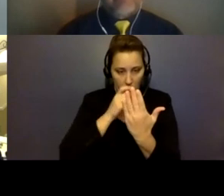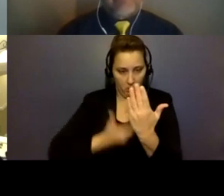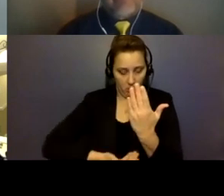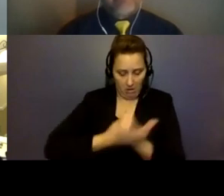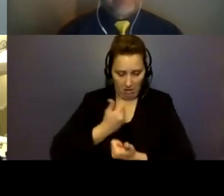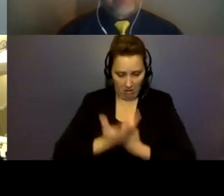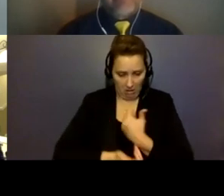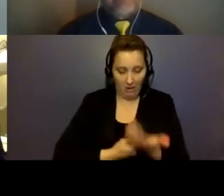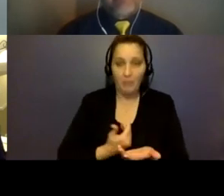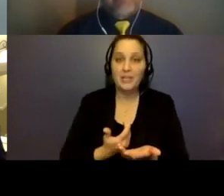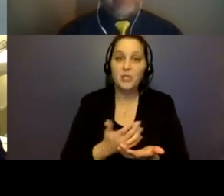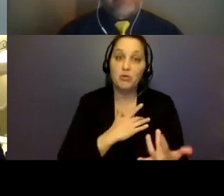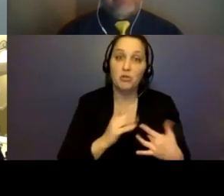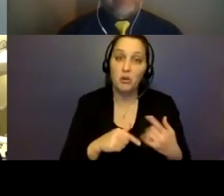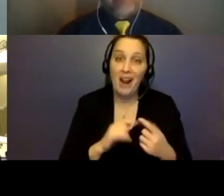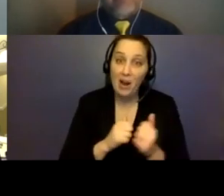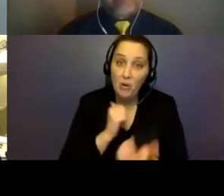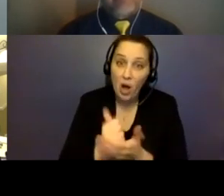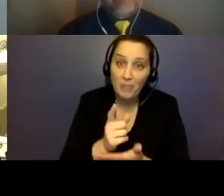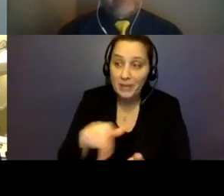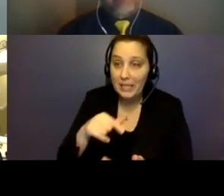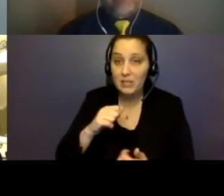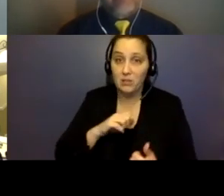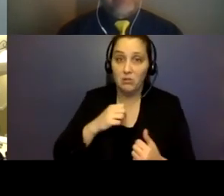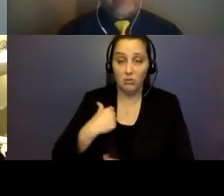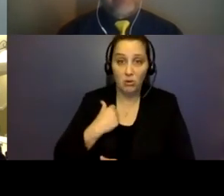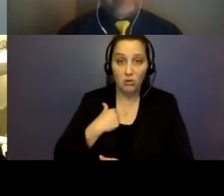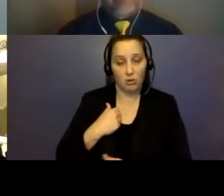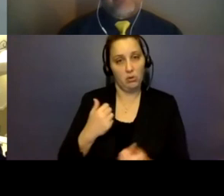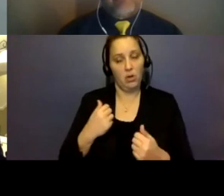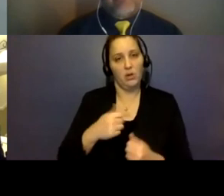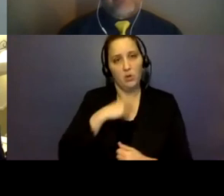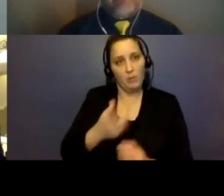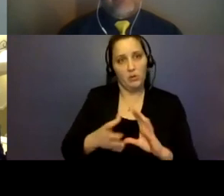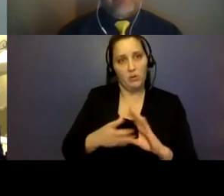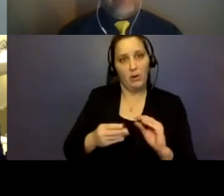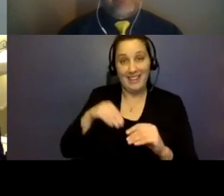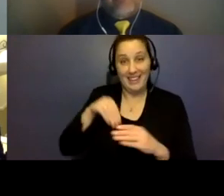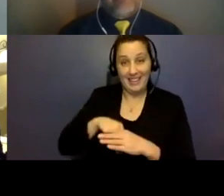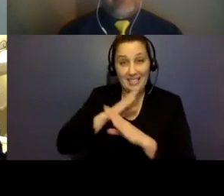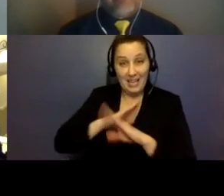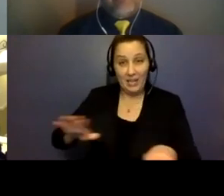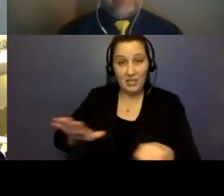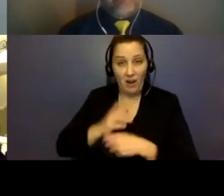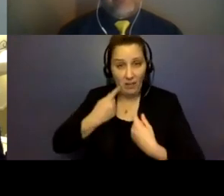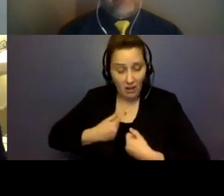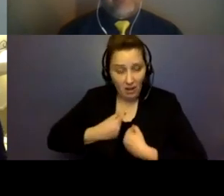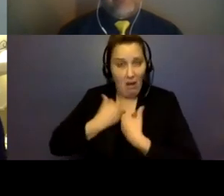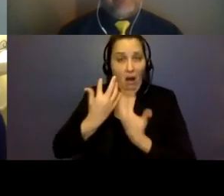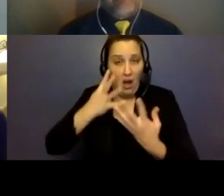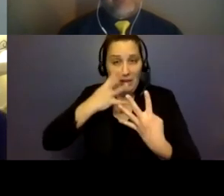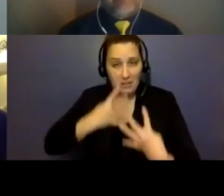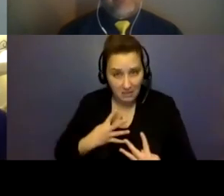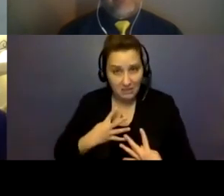outpour. She was concerned about how to help them. Well, when she presented me that story, in my role, I realized that we all of a sudden had